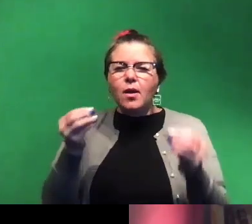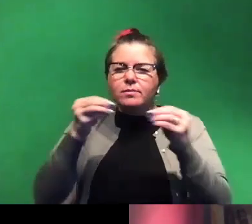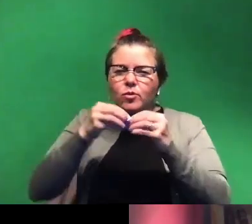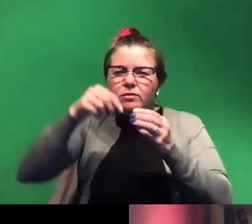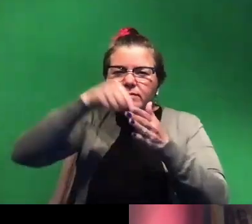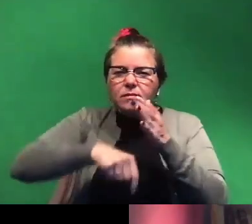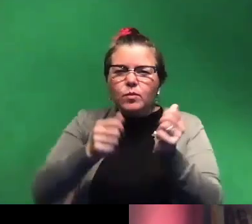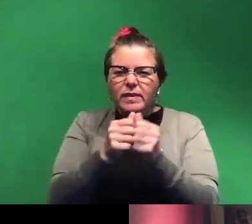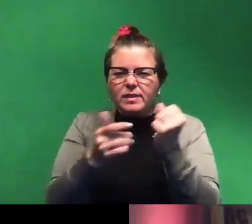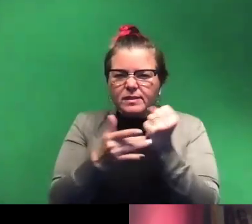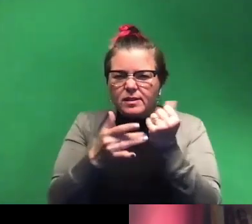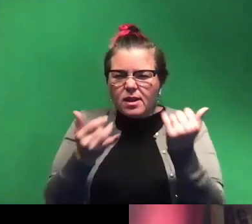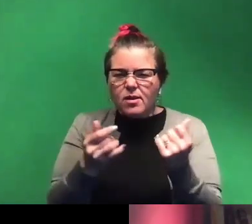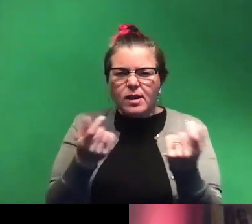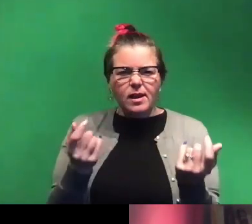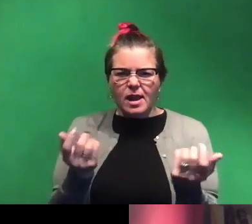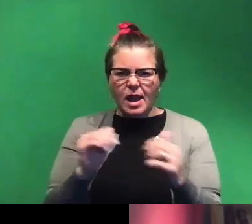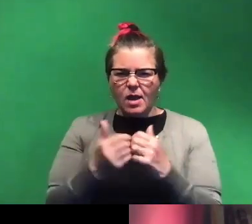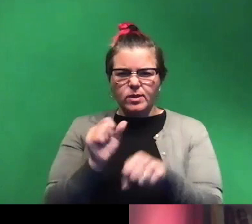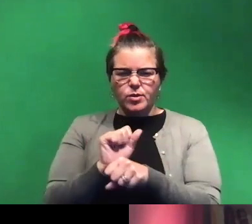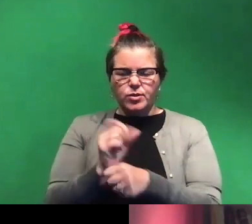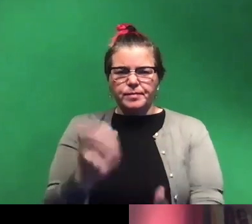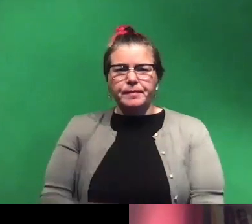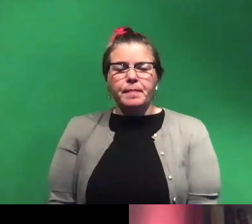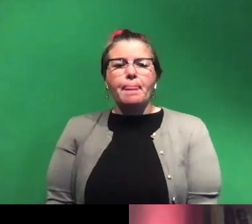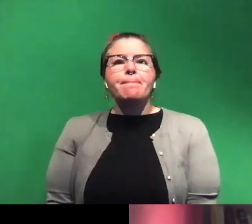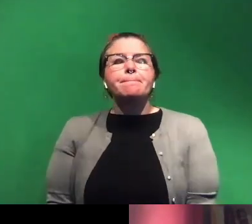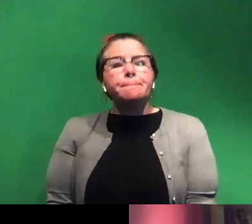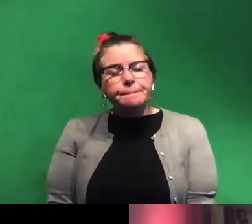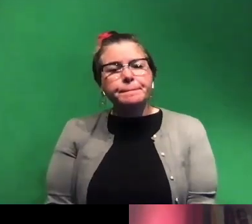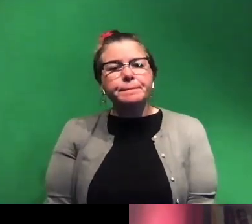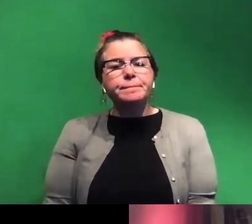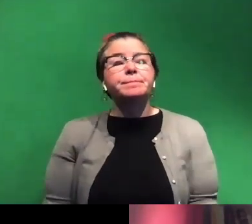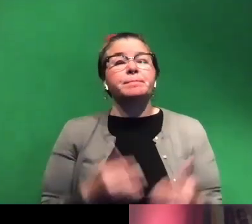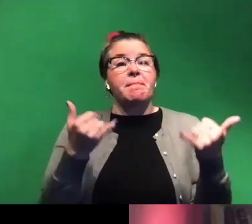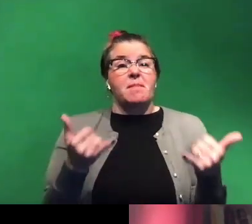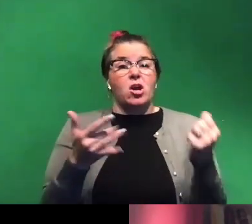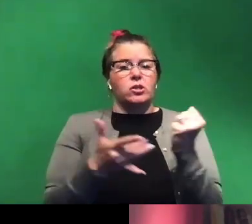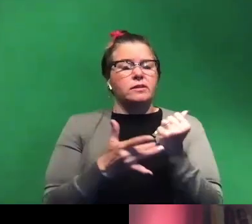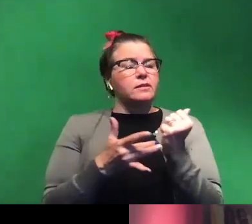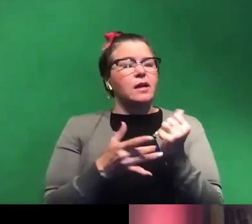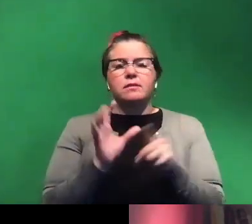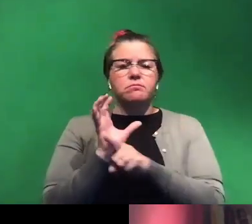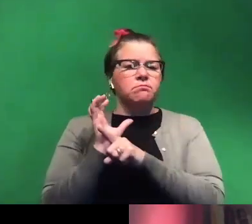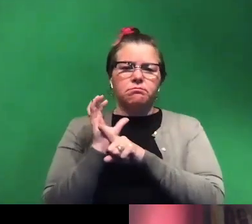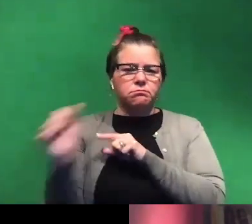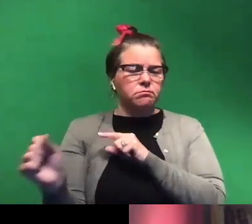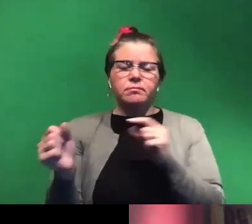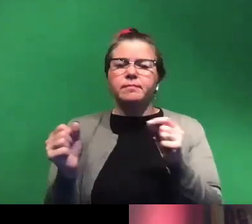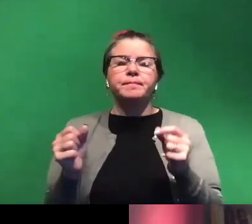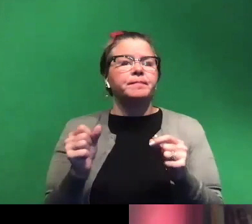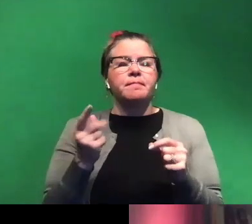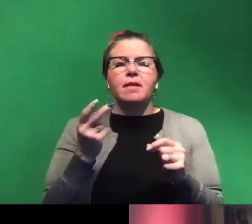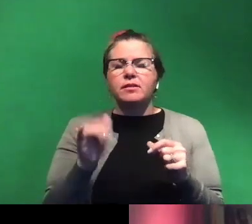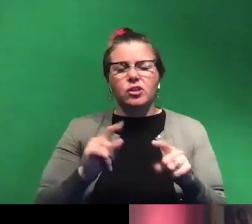the technology that we have. So how does that all work? Yeah, I mean, modern tech has really made paleontology a very